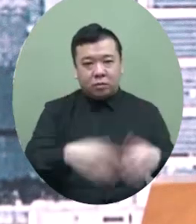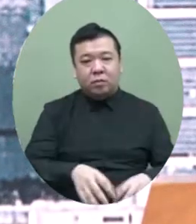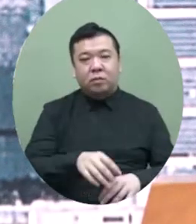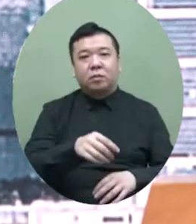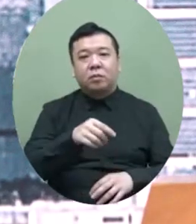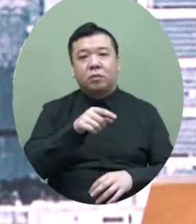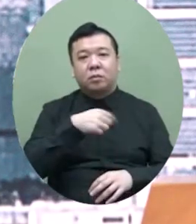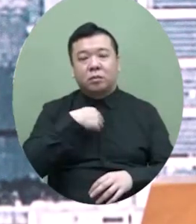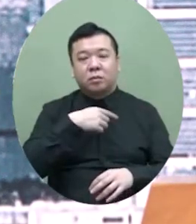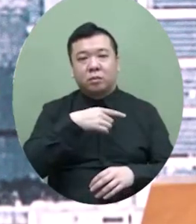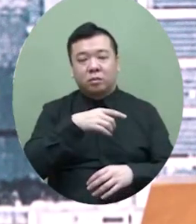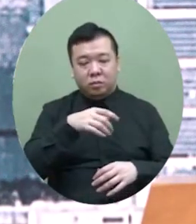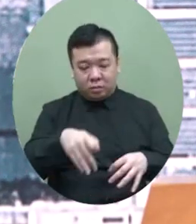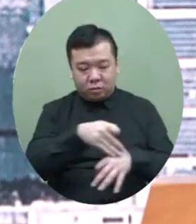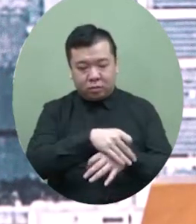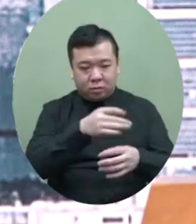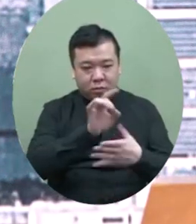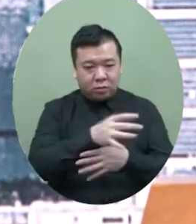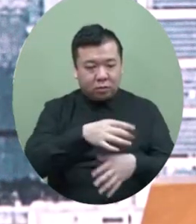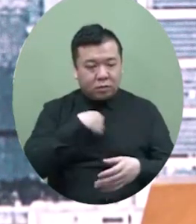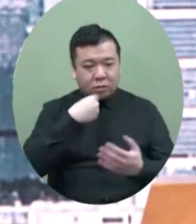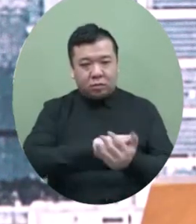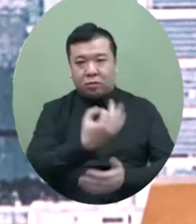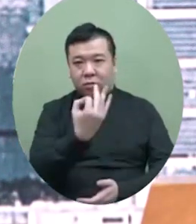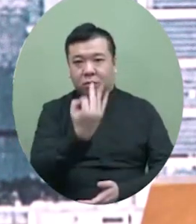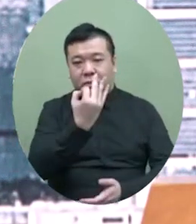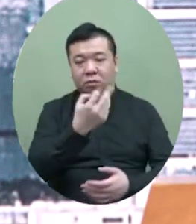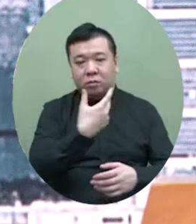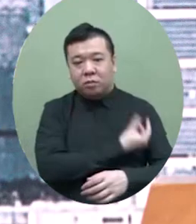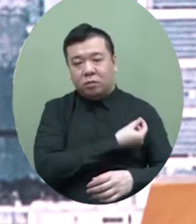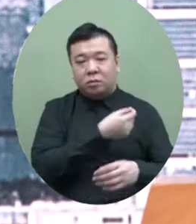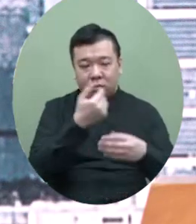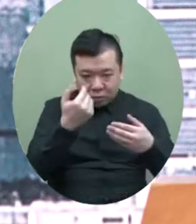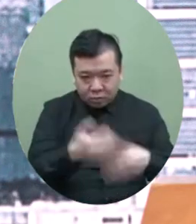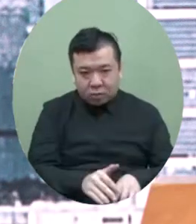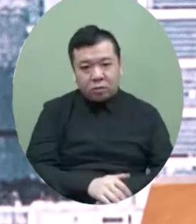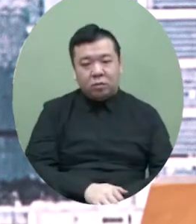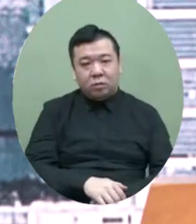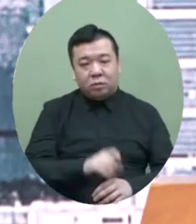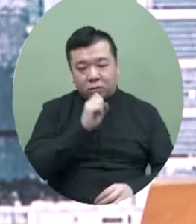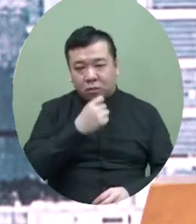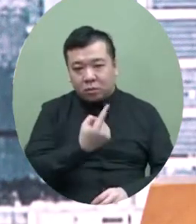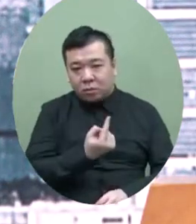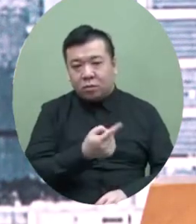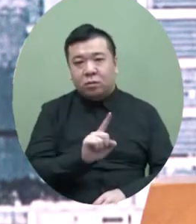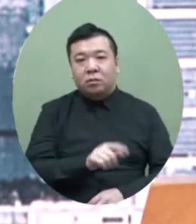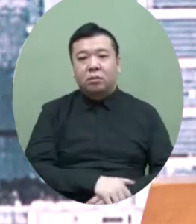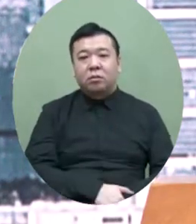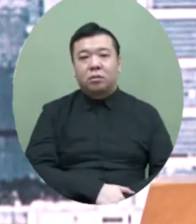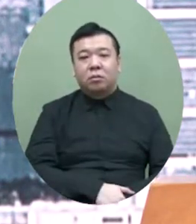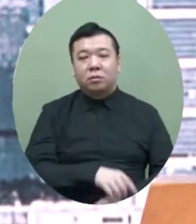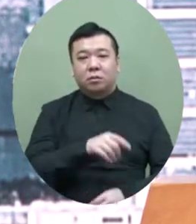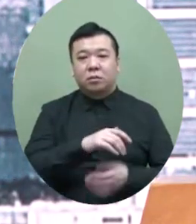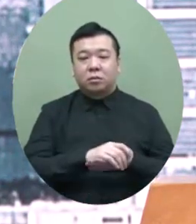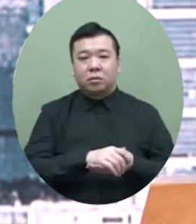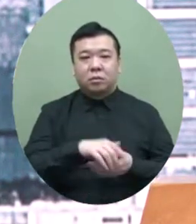agreement, and one of them, the Fosun BioNTech, has been authorized. So the latest